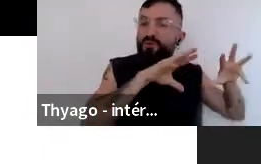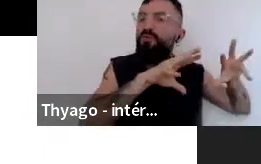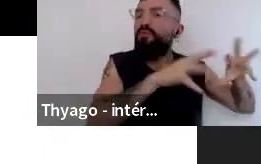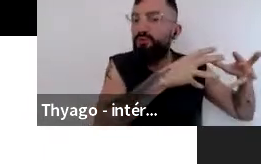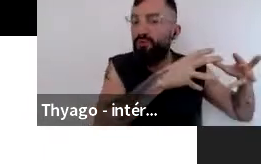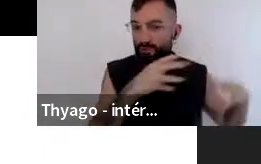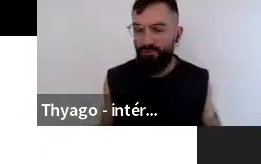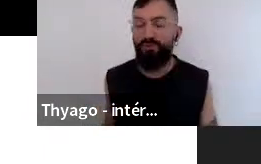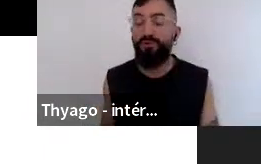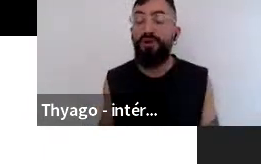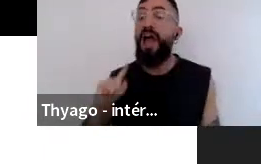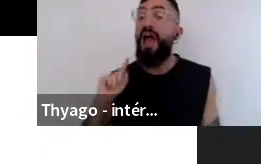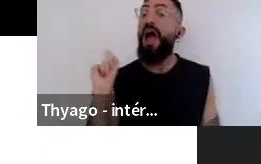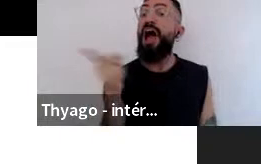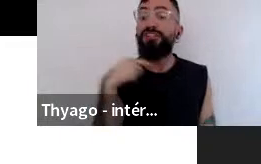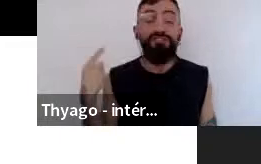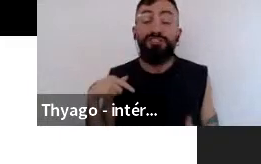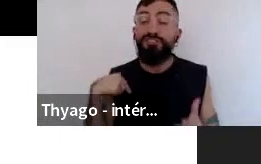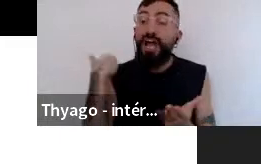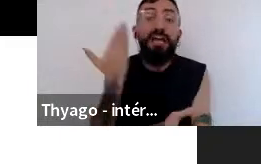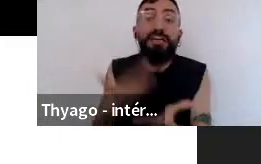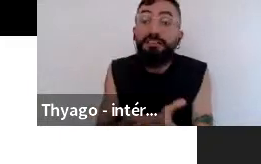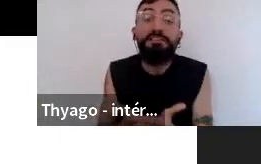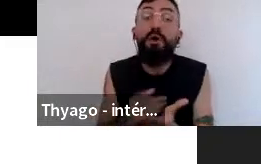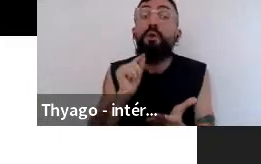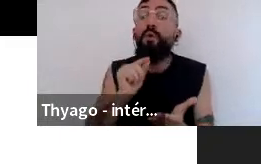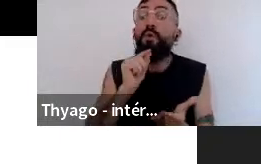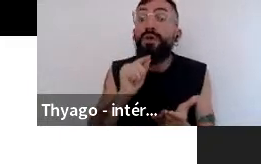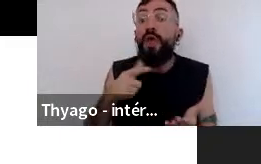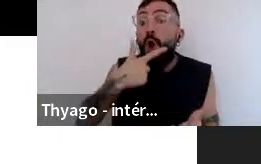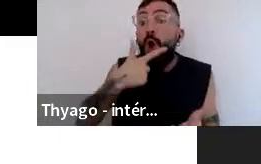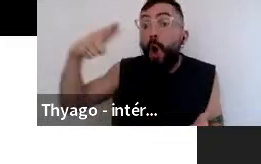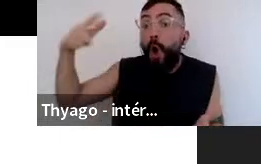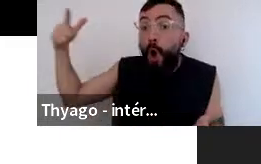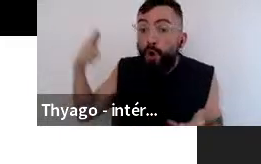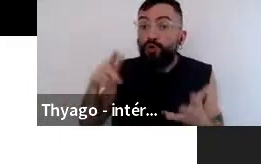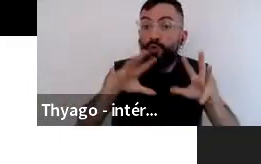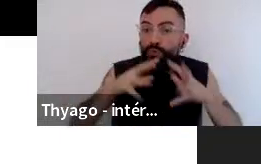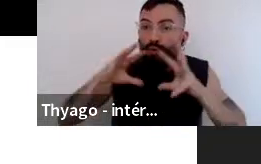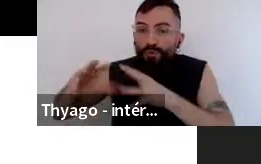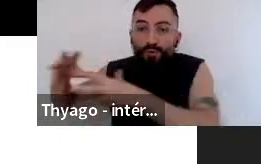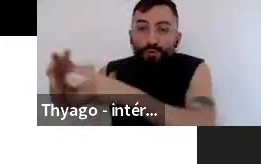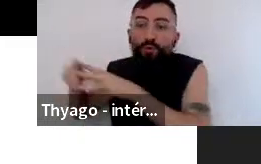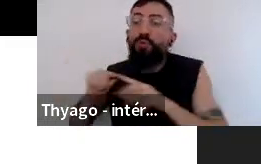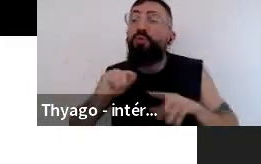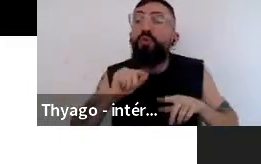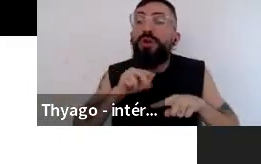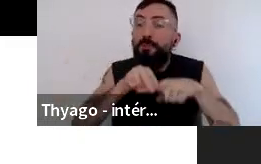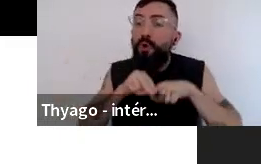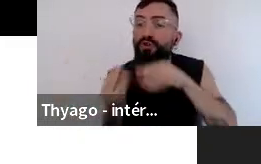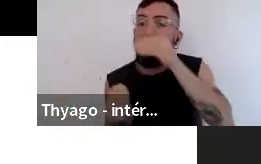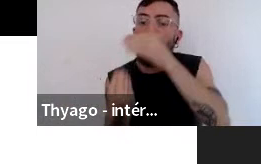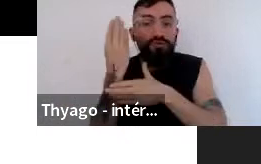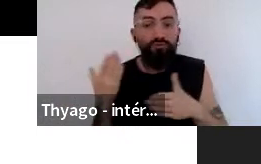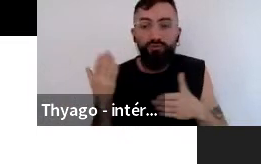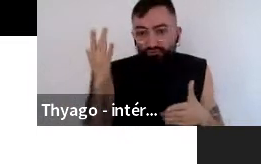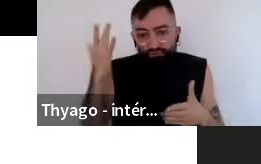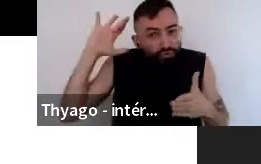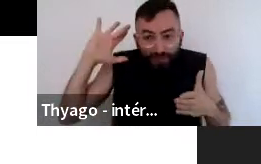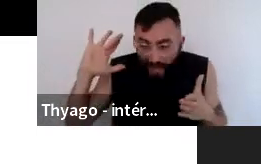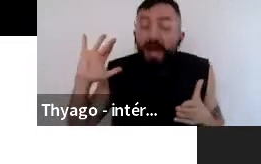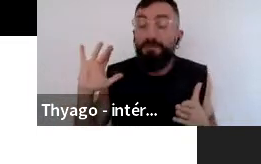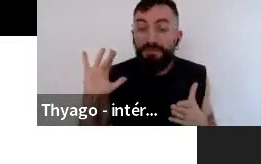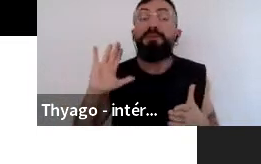We still don't know the motivations for the other families I showed you, but this is something we